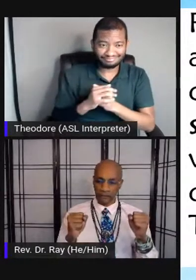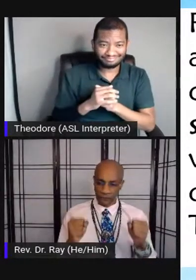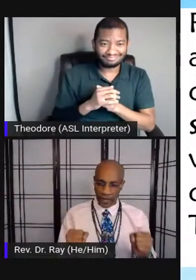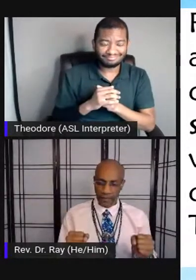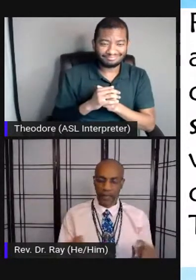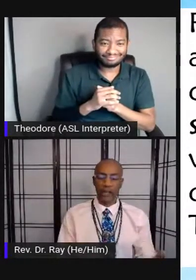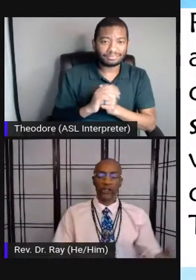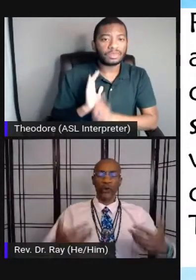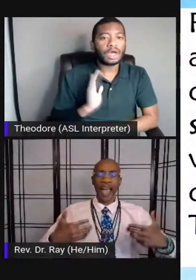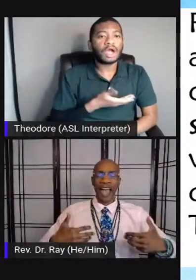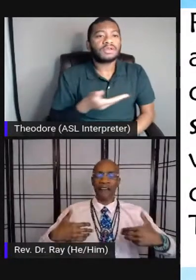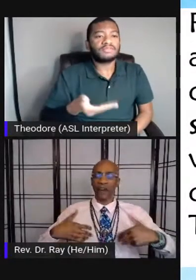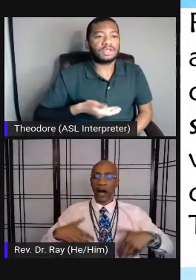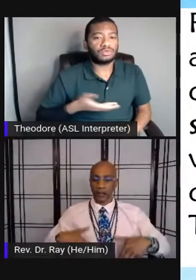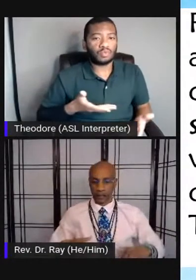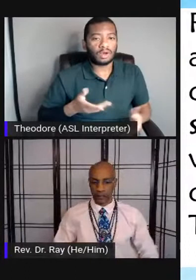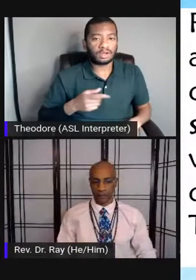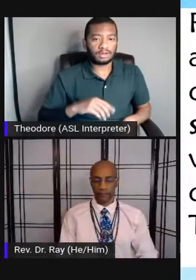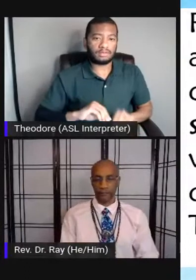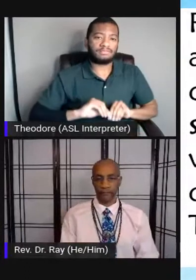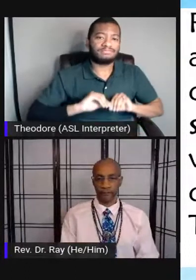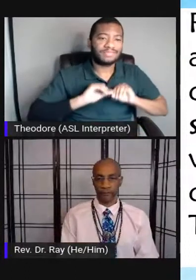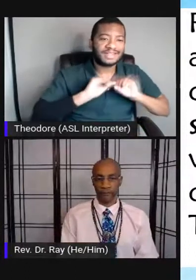life-affirming faith to have us.